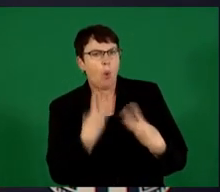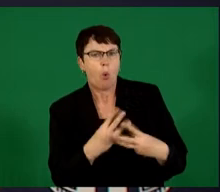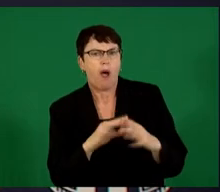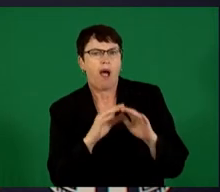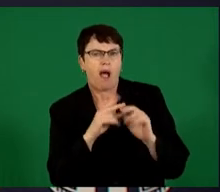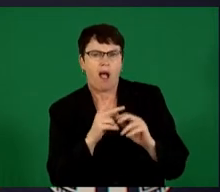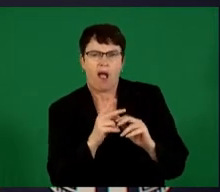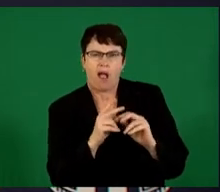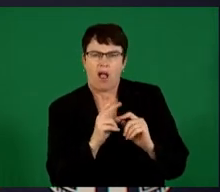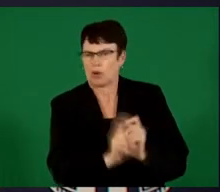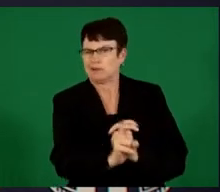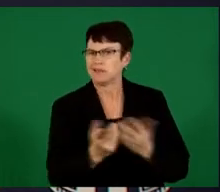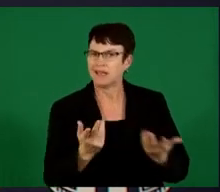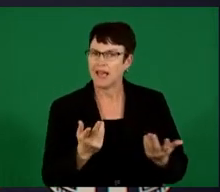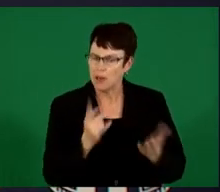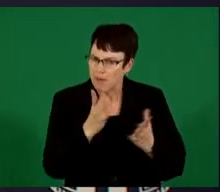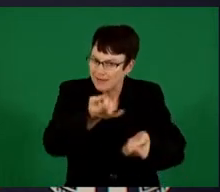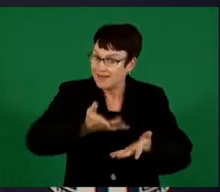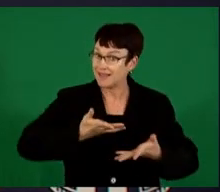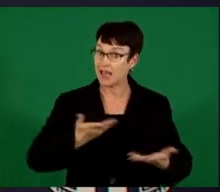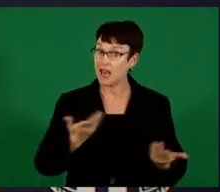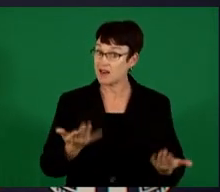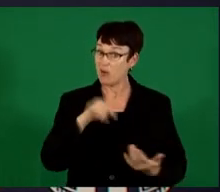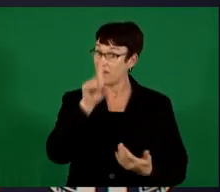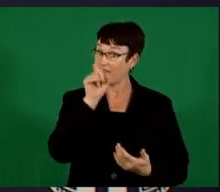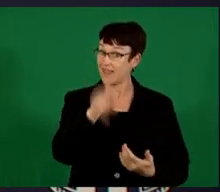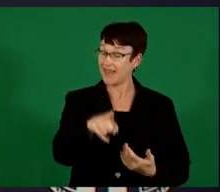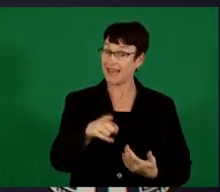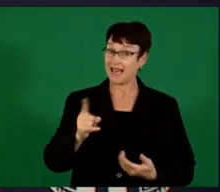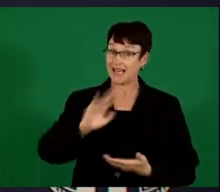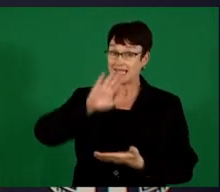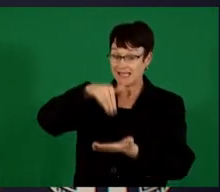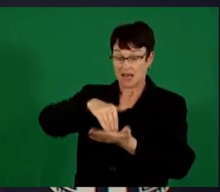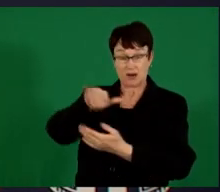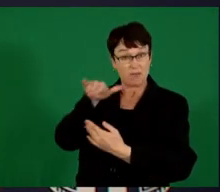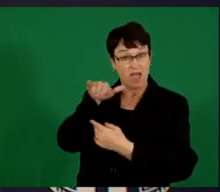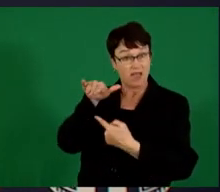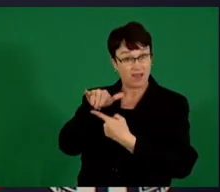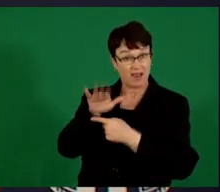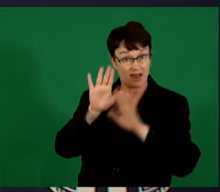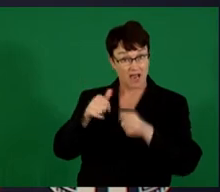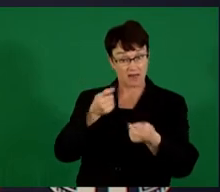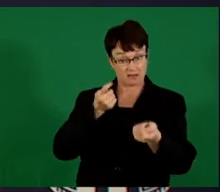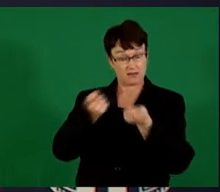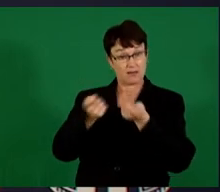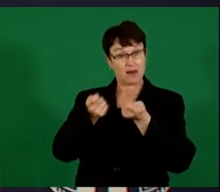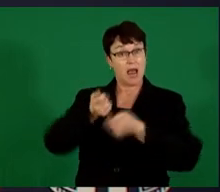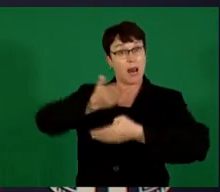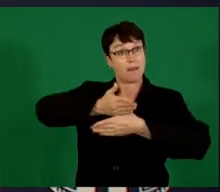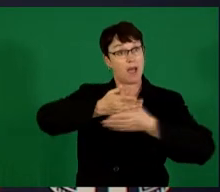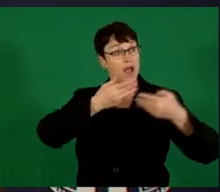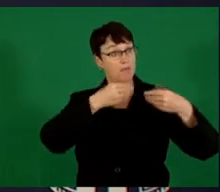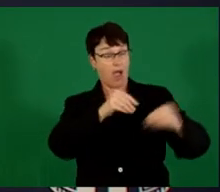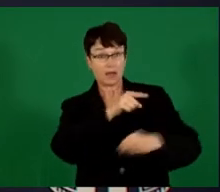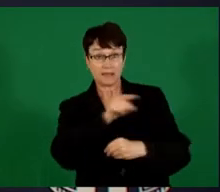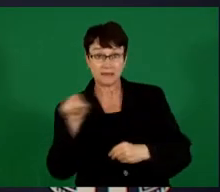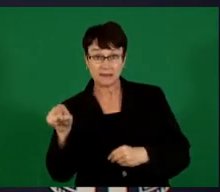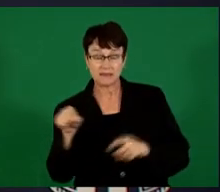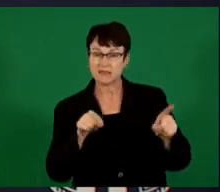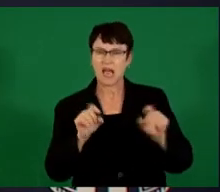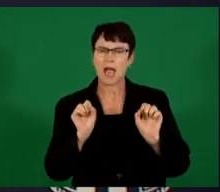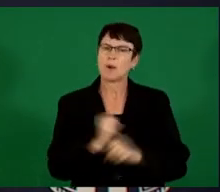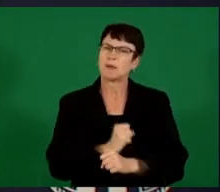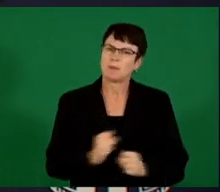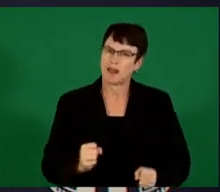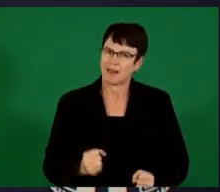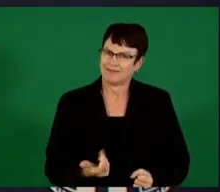Are central banks designed to shape the way labor markets should be? I do not think so. But if the people of this